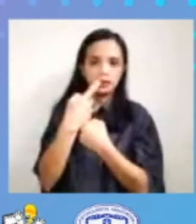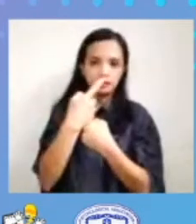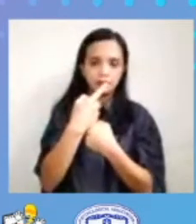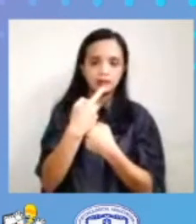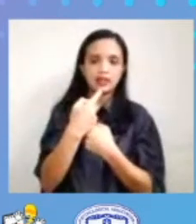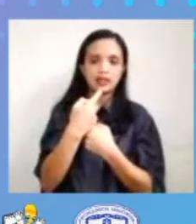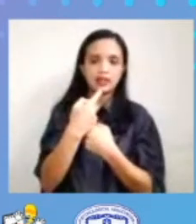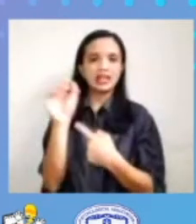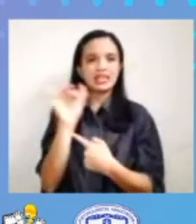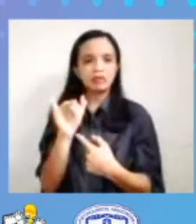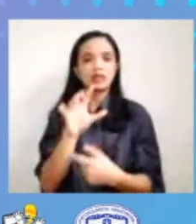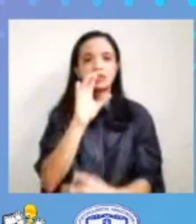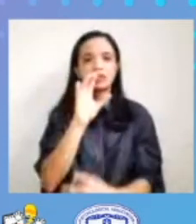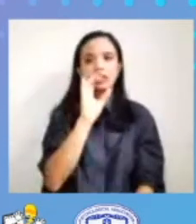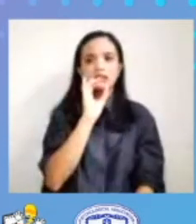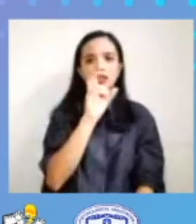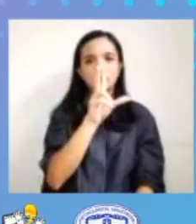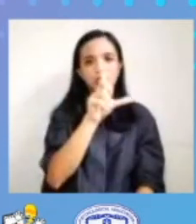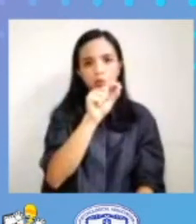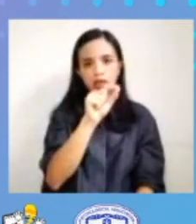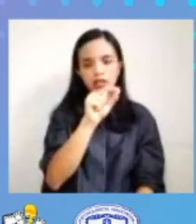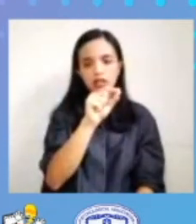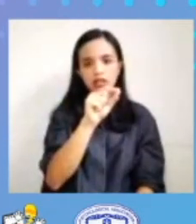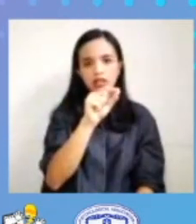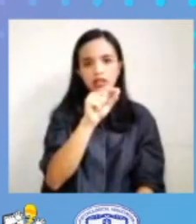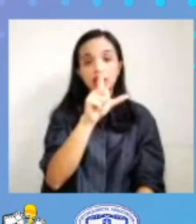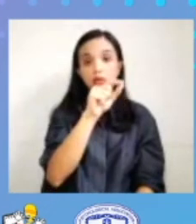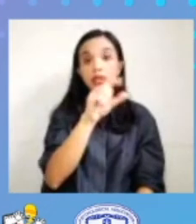example. Ako, I love